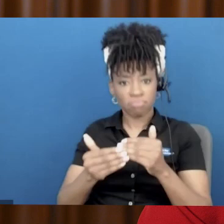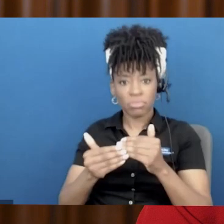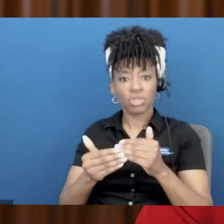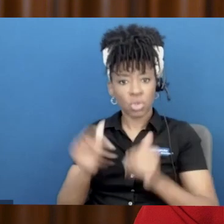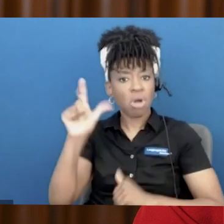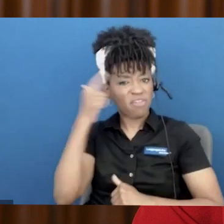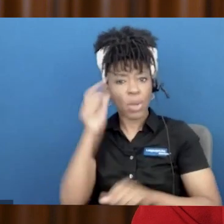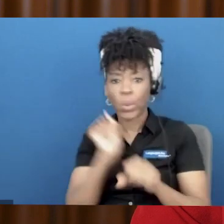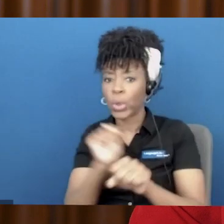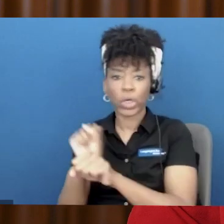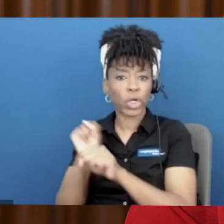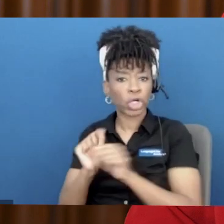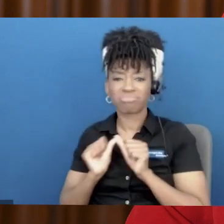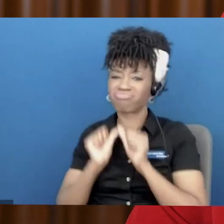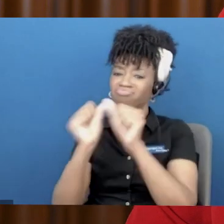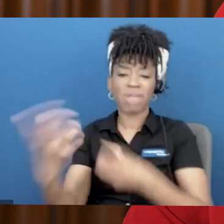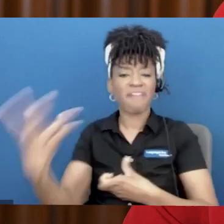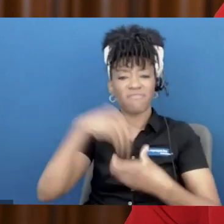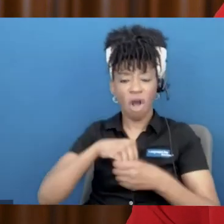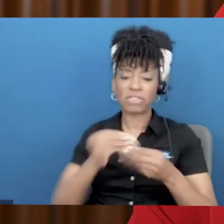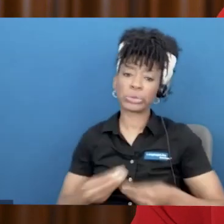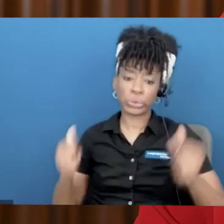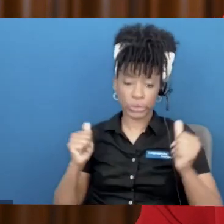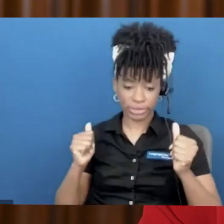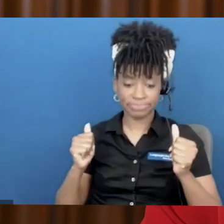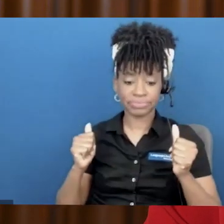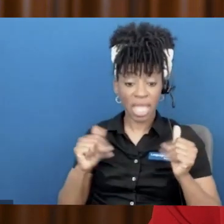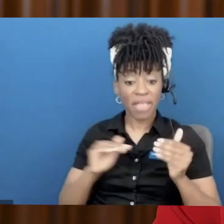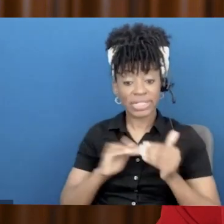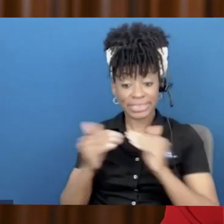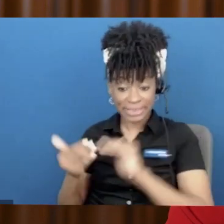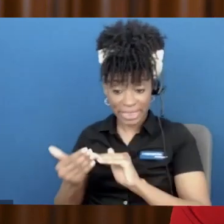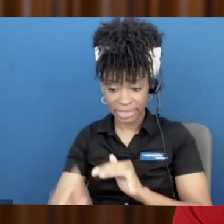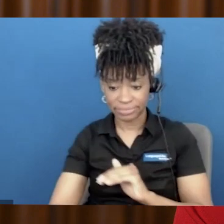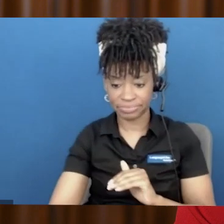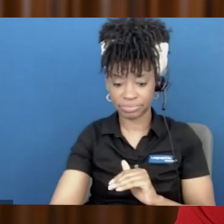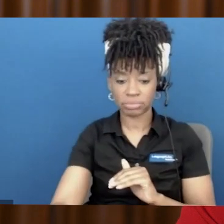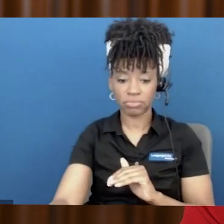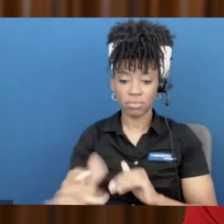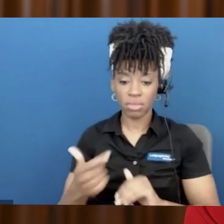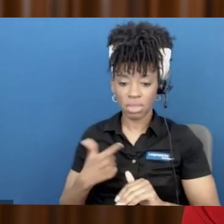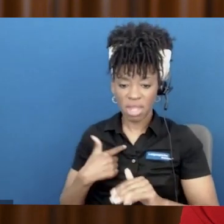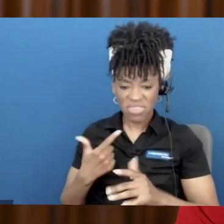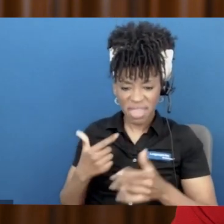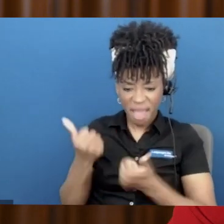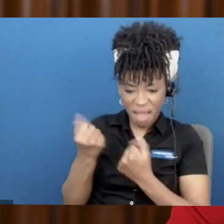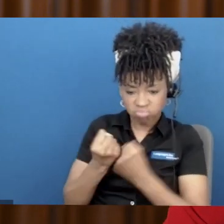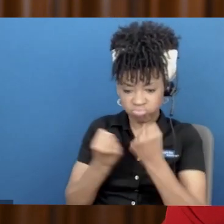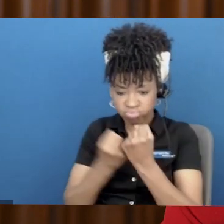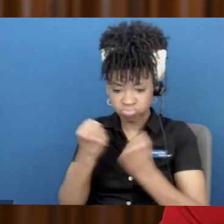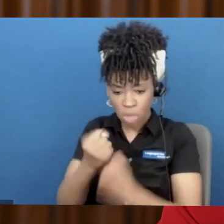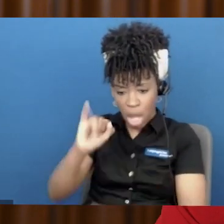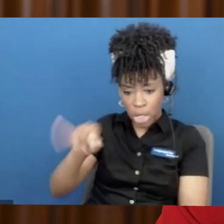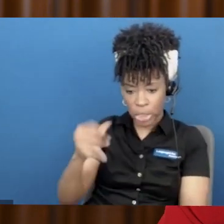solution. The city and Dane County Executive Joe Parisi collaborated on emergency food access, on getting